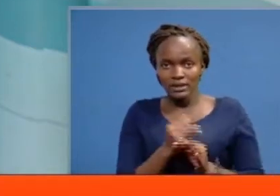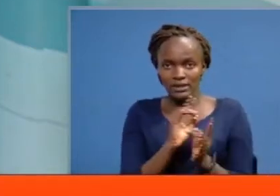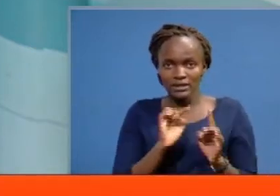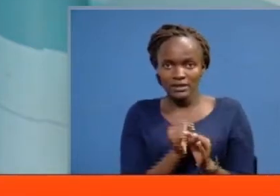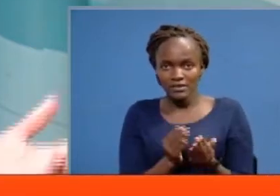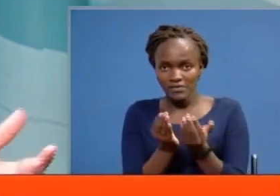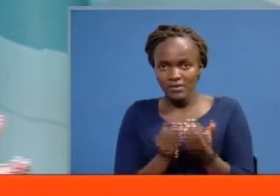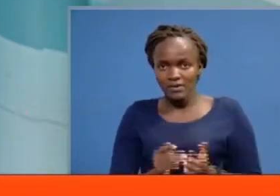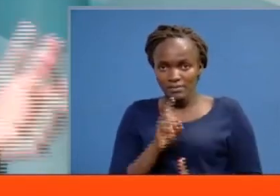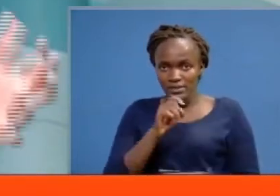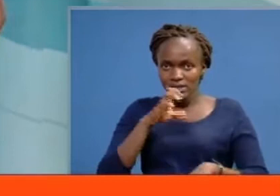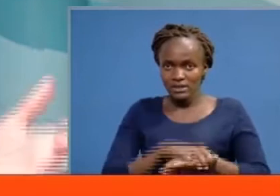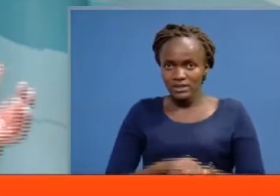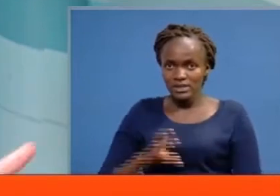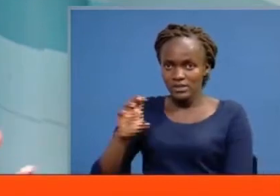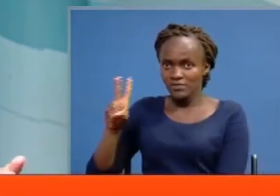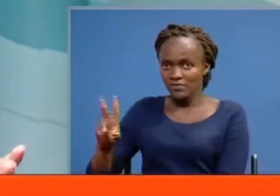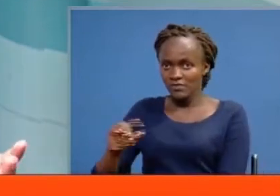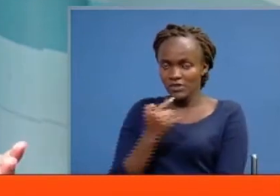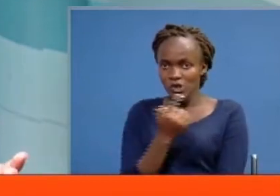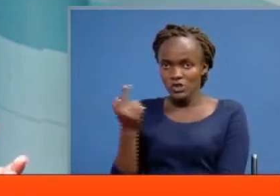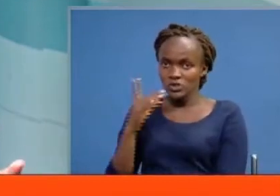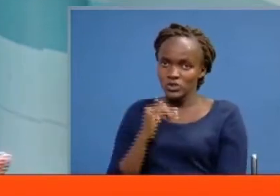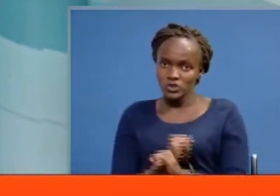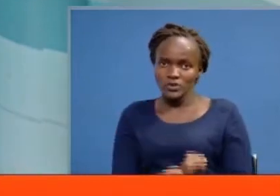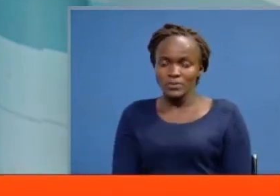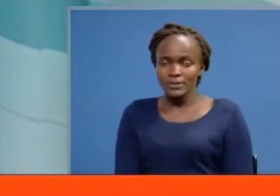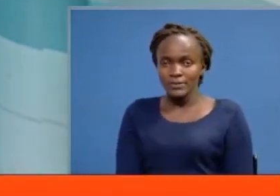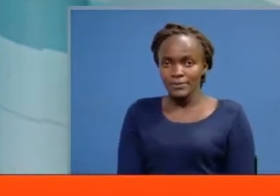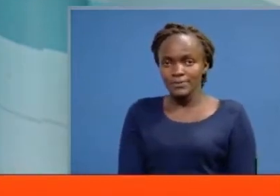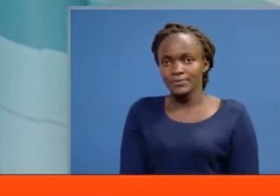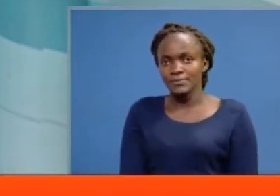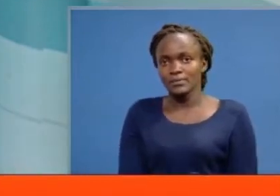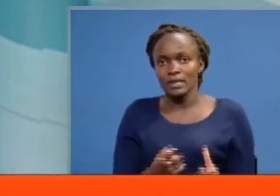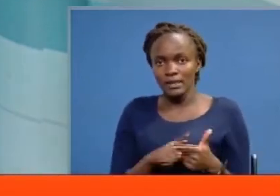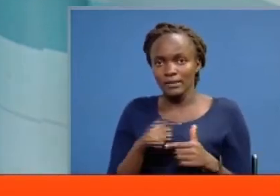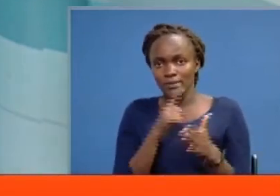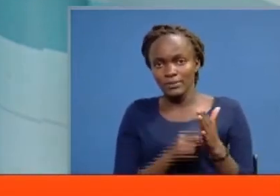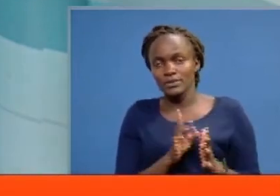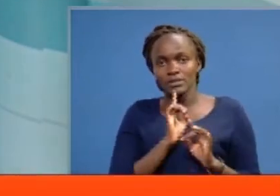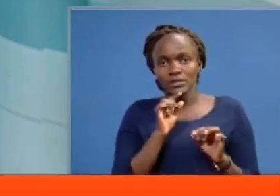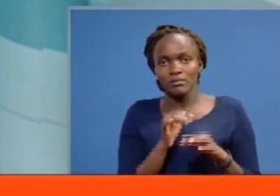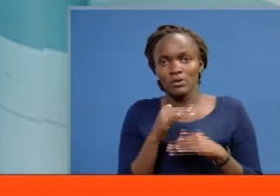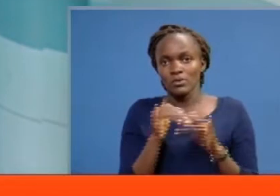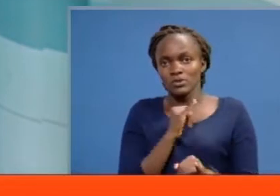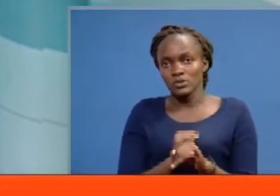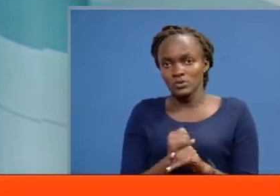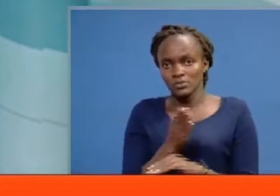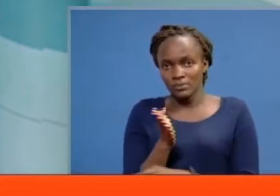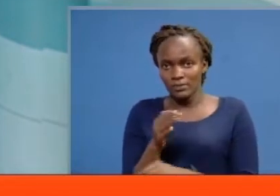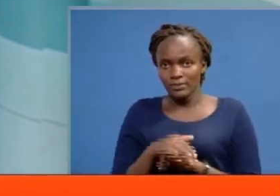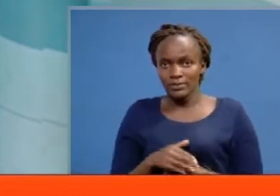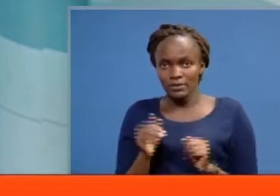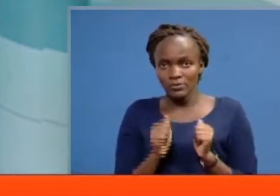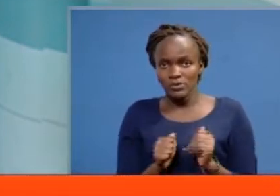there has to be a CV for each and every job. So a CV should basically speak to the job description